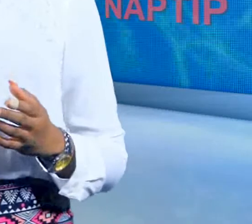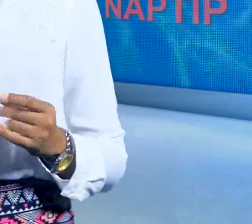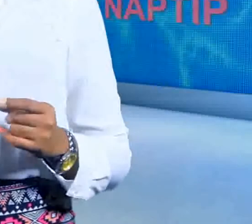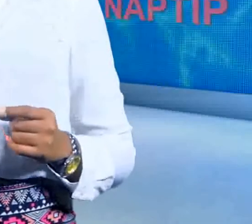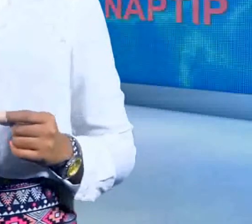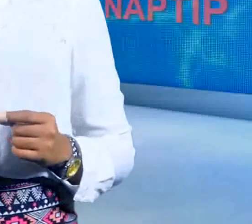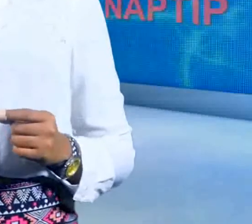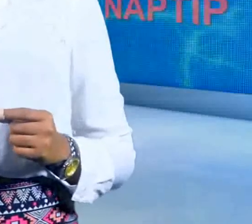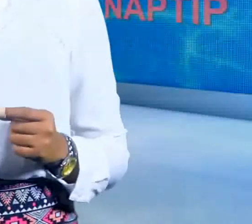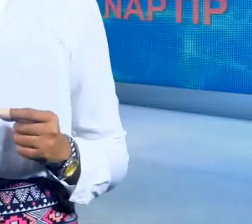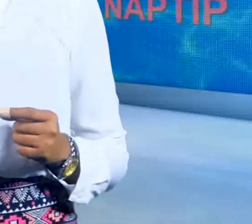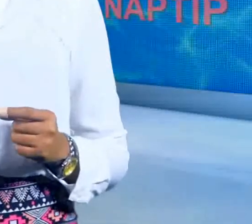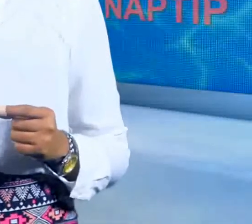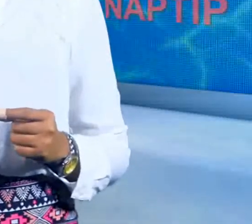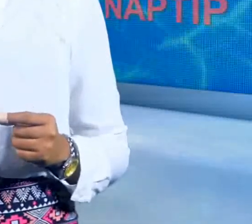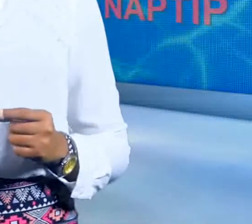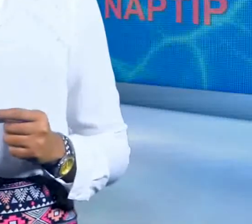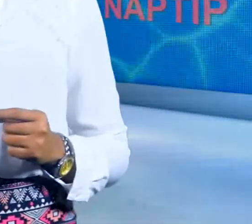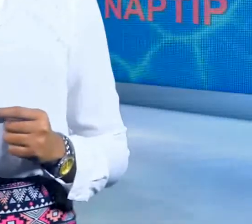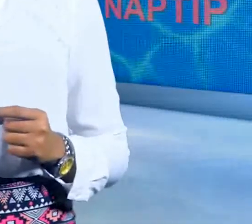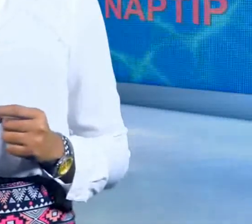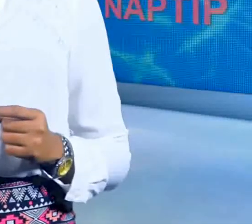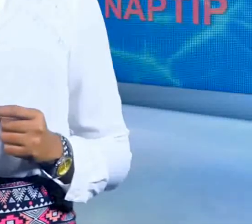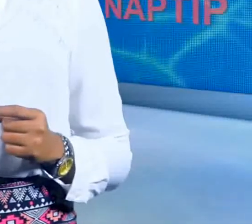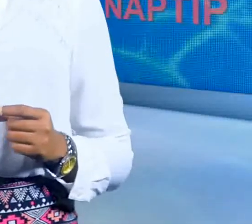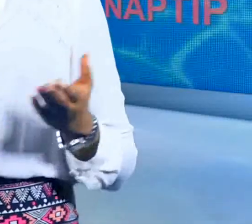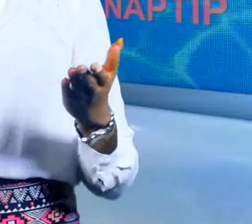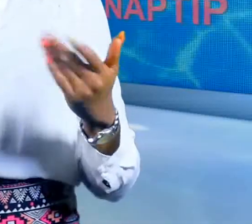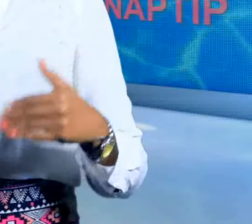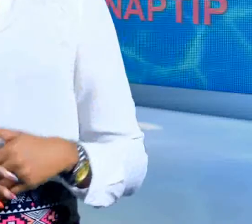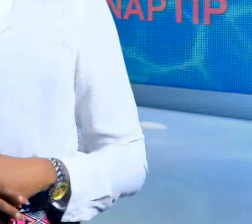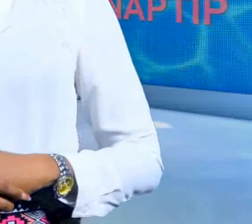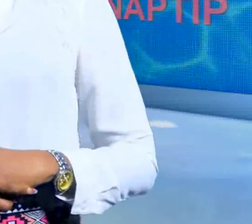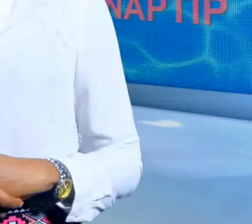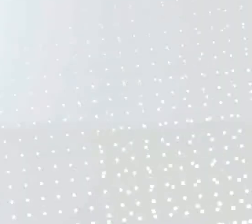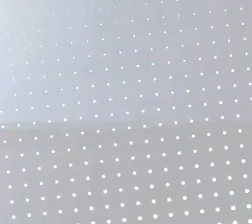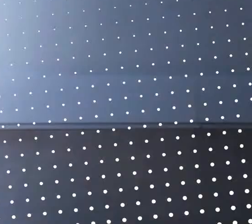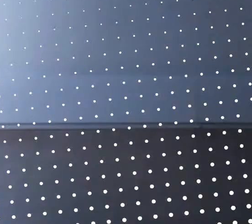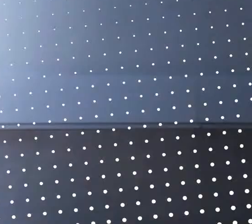The Victim Story segment is coming up. Let's hear an account of a victim. Keep watching.